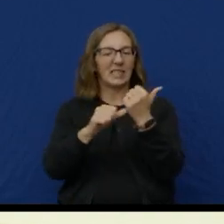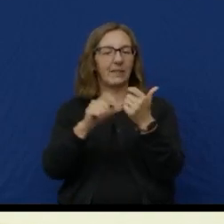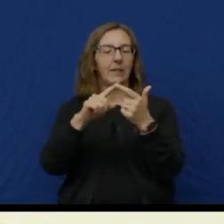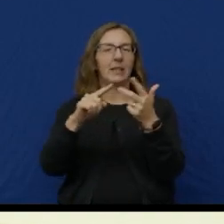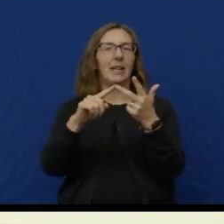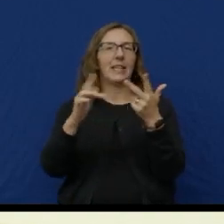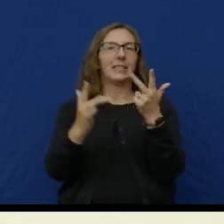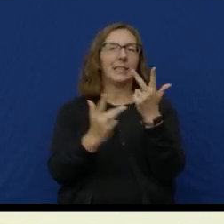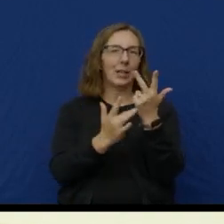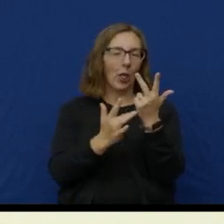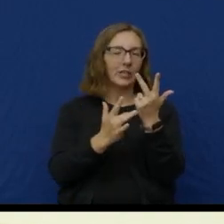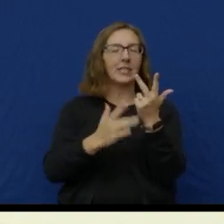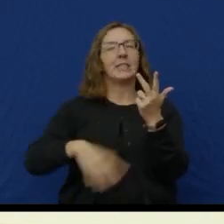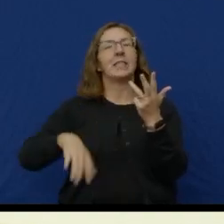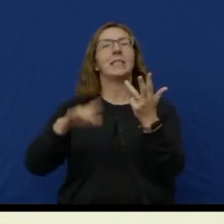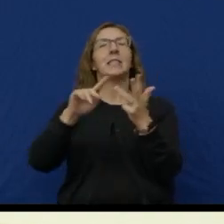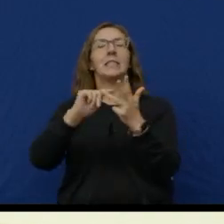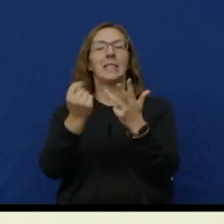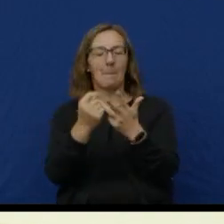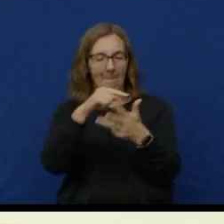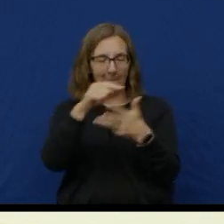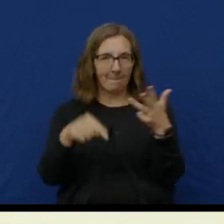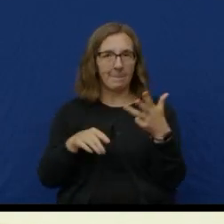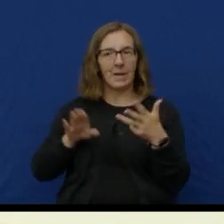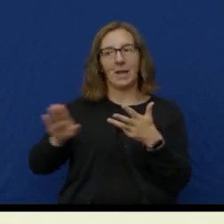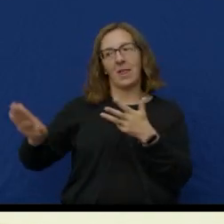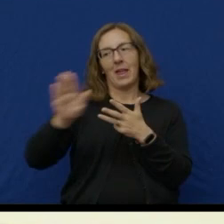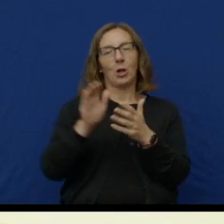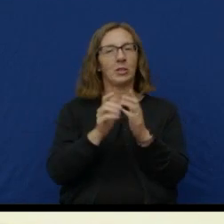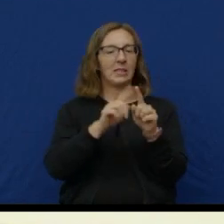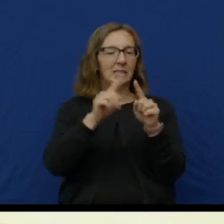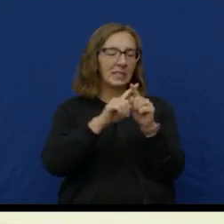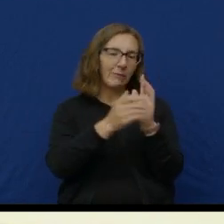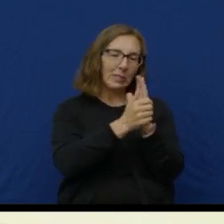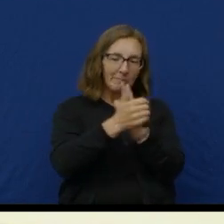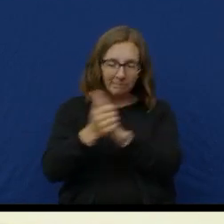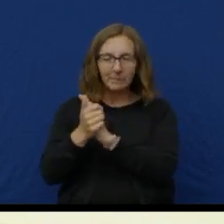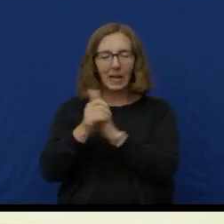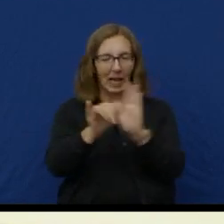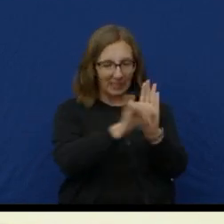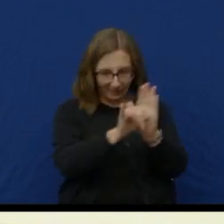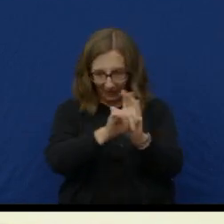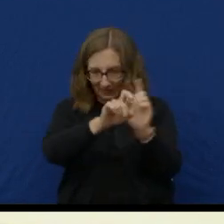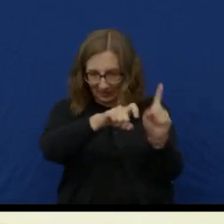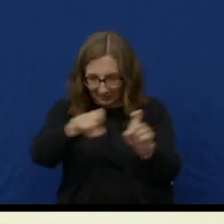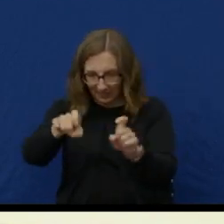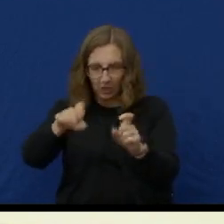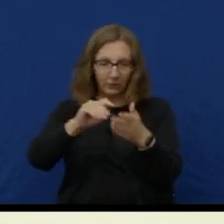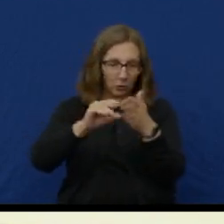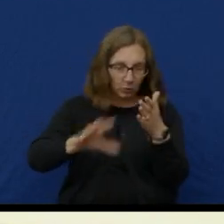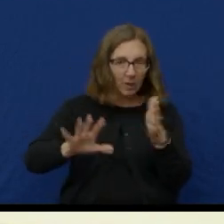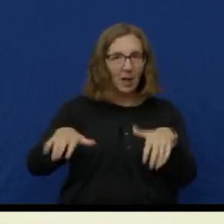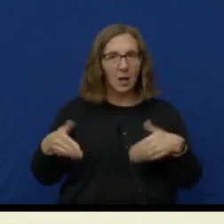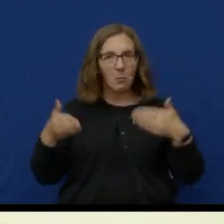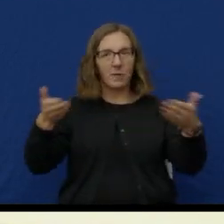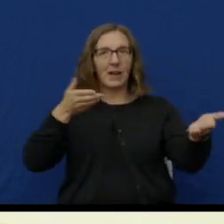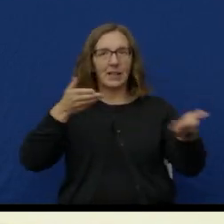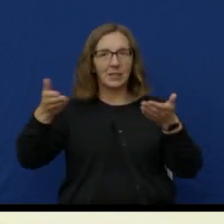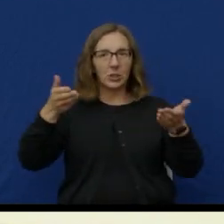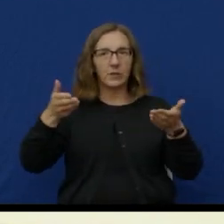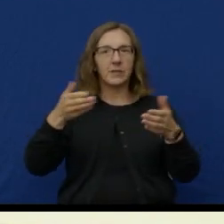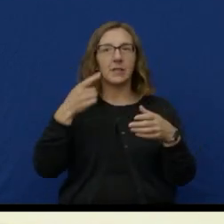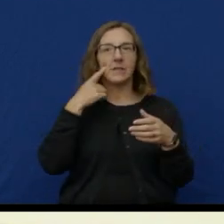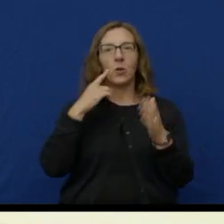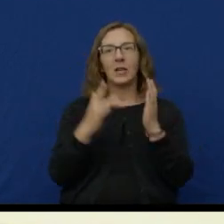is a multidisciplinary team whose members use their areas of expertise to identify the abilities and needs of students. HAT provides services in assistive